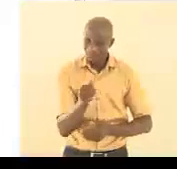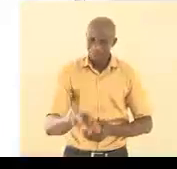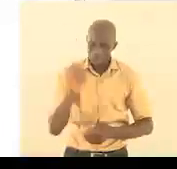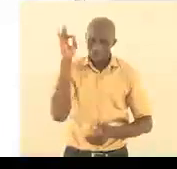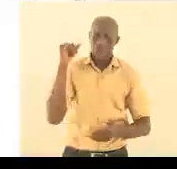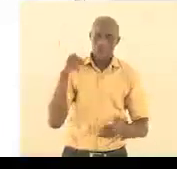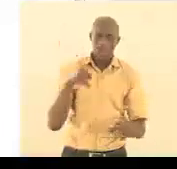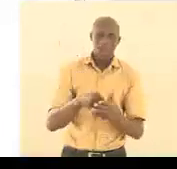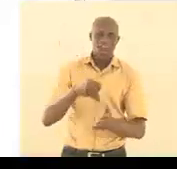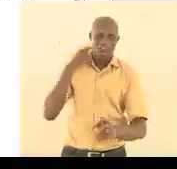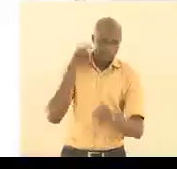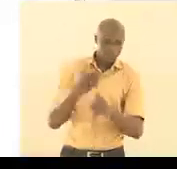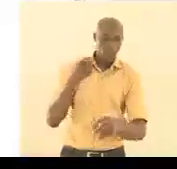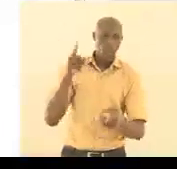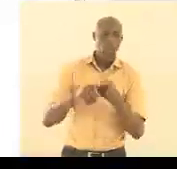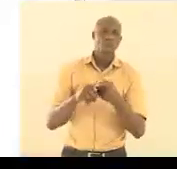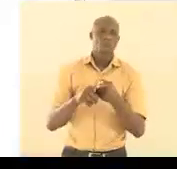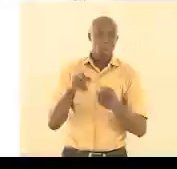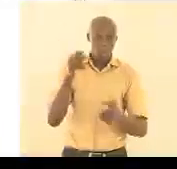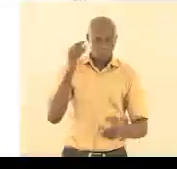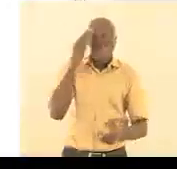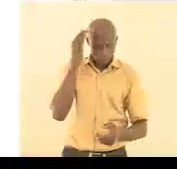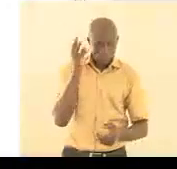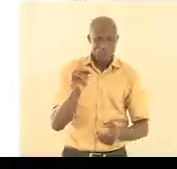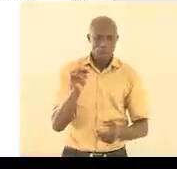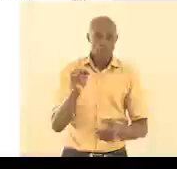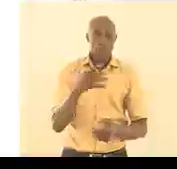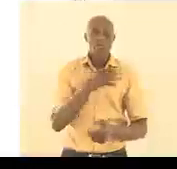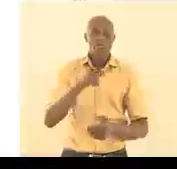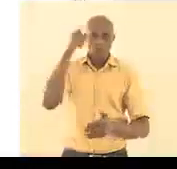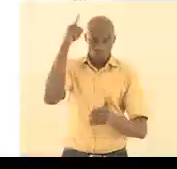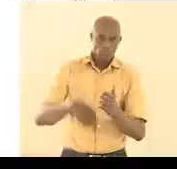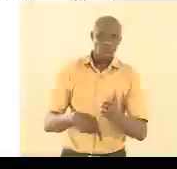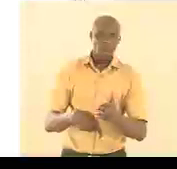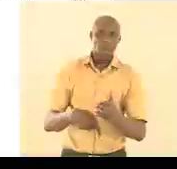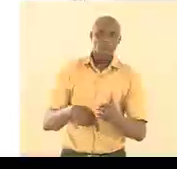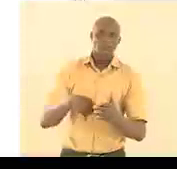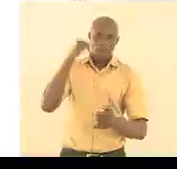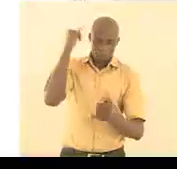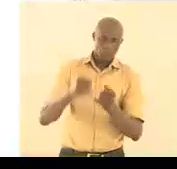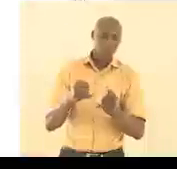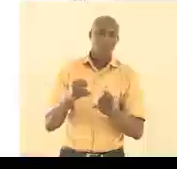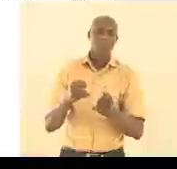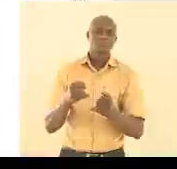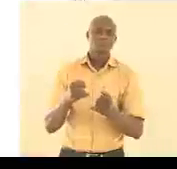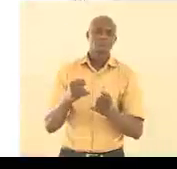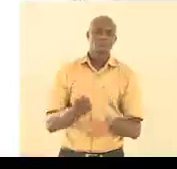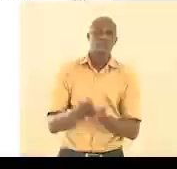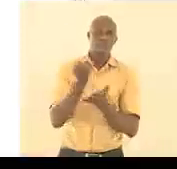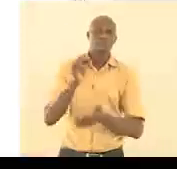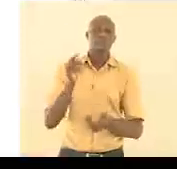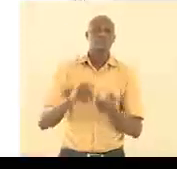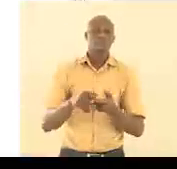it difficult to recognize him soon after the resurrection? And what finally, eventually,